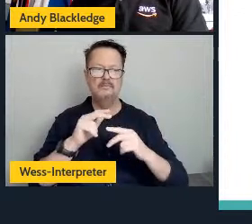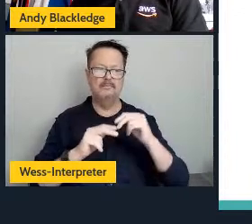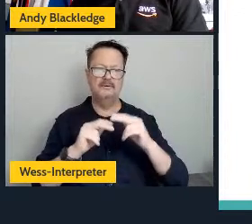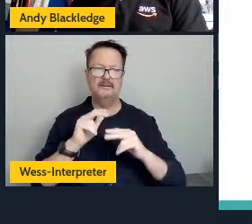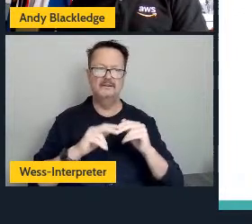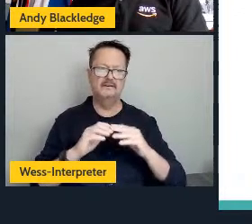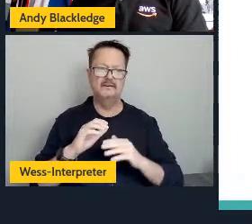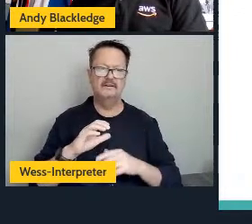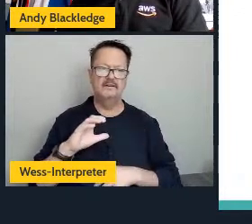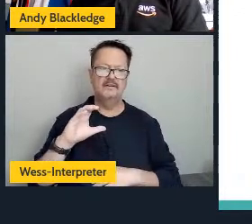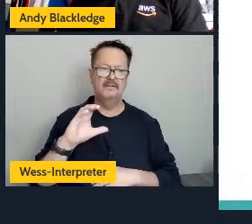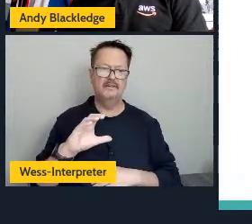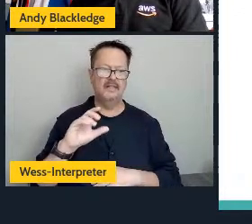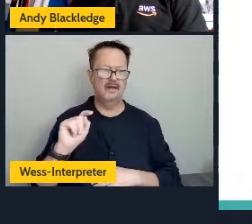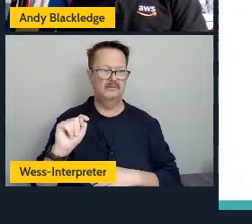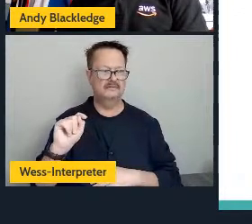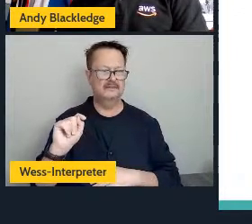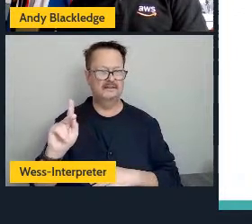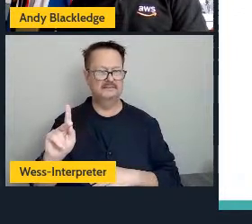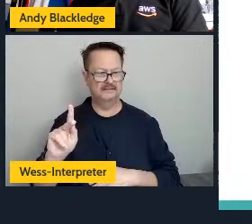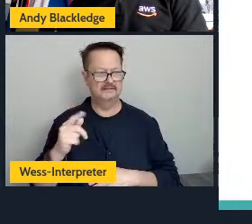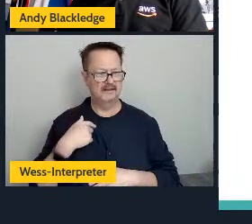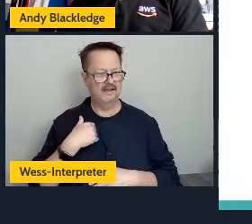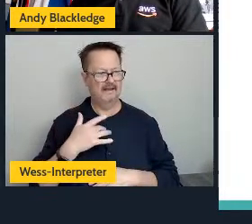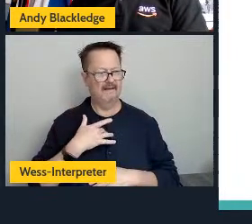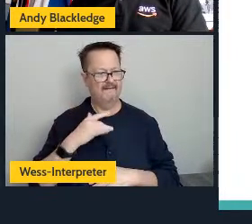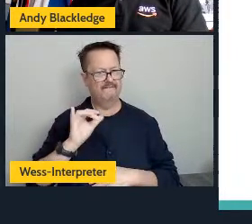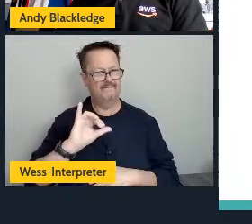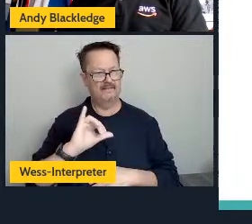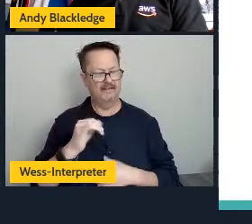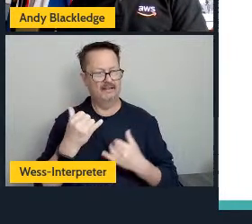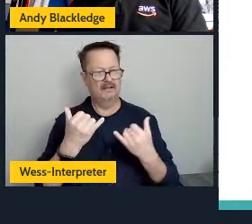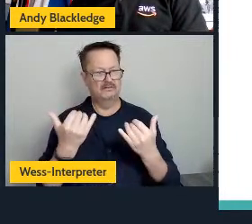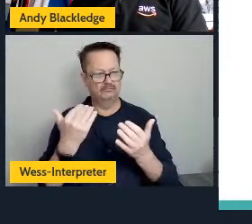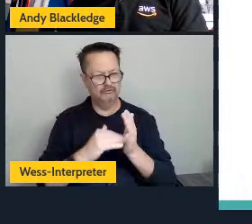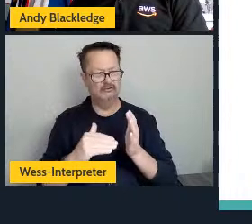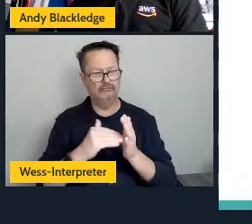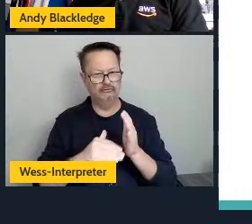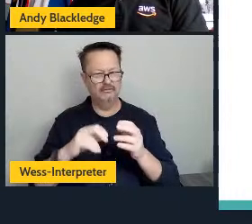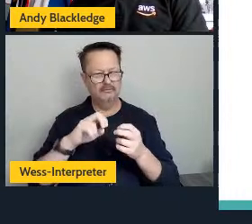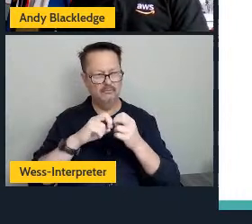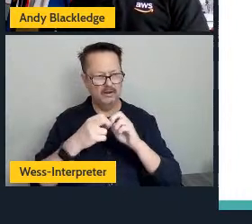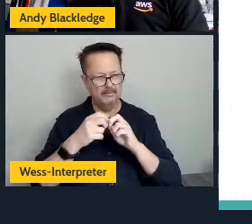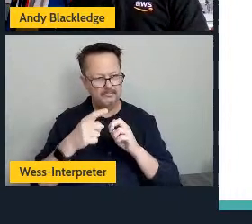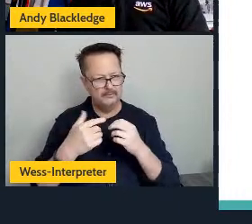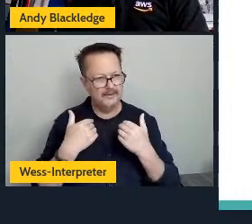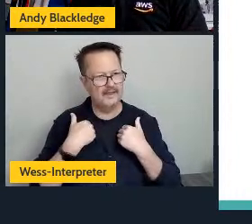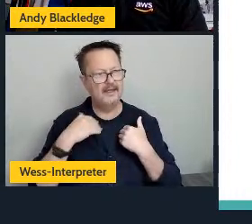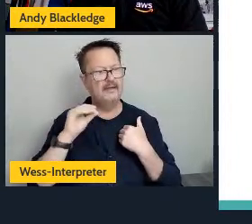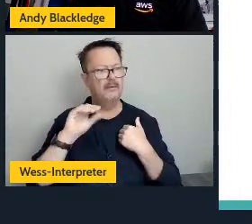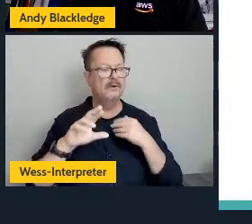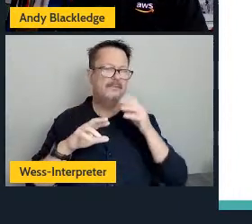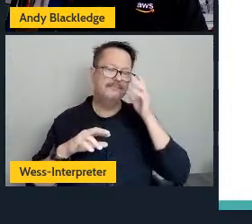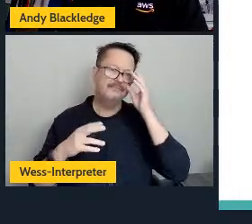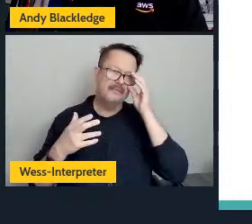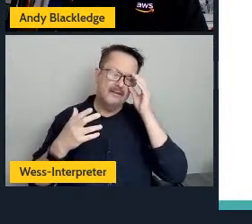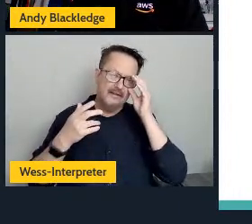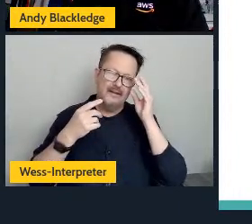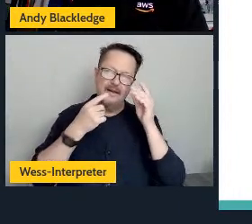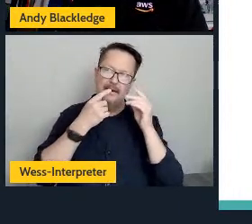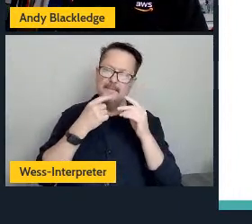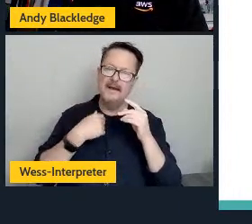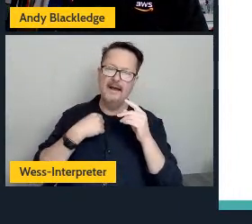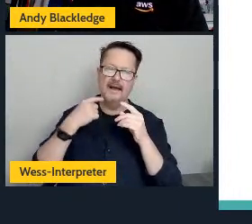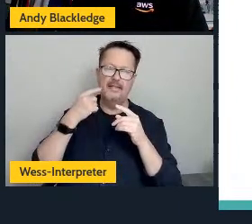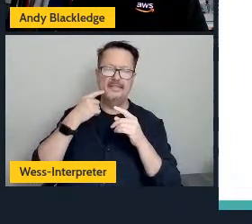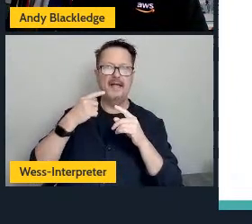test kit, because this is something I imagine maybe it's a recurrent problem that you had, or. I think I was